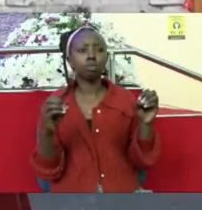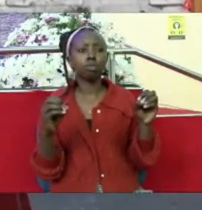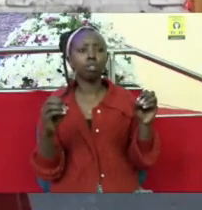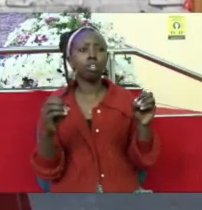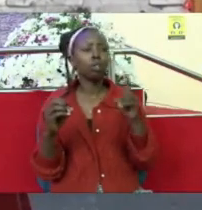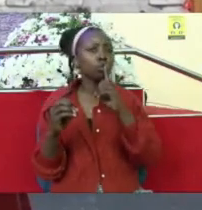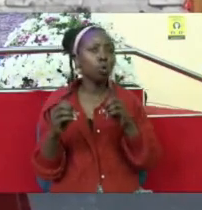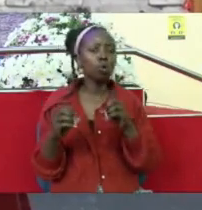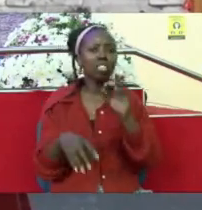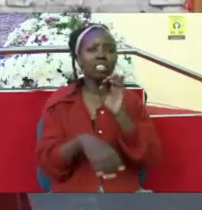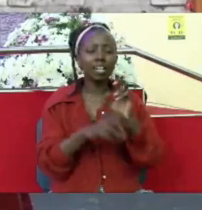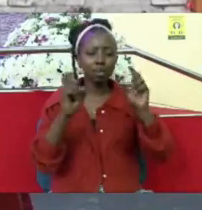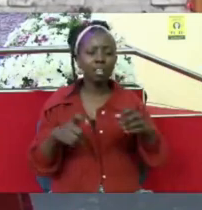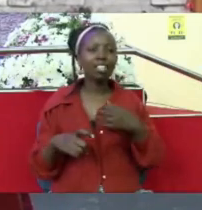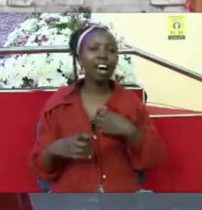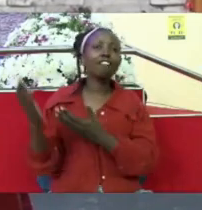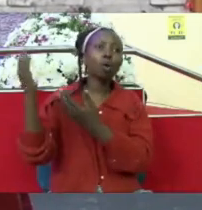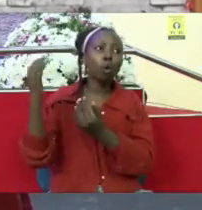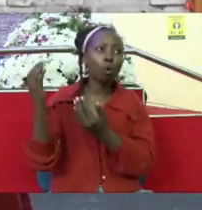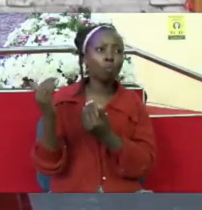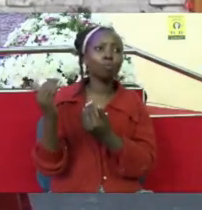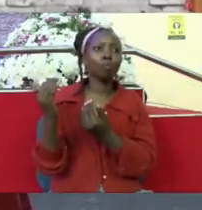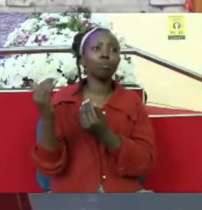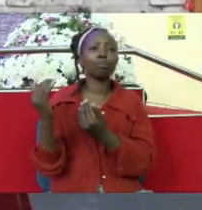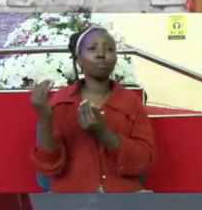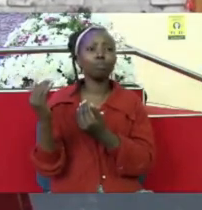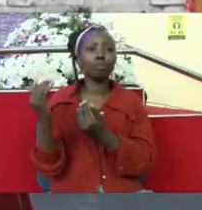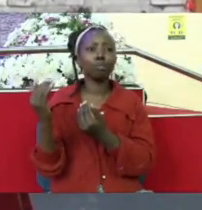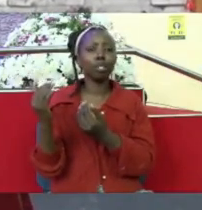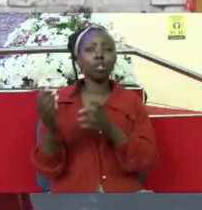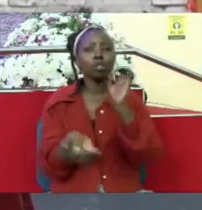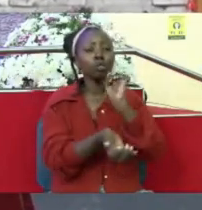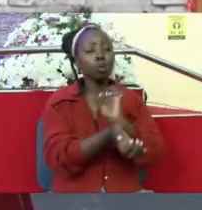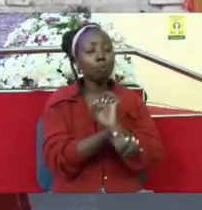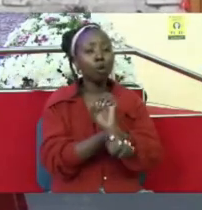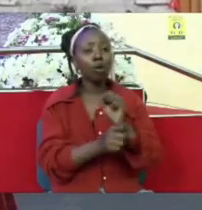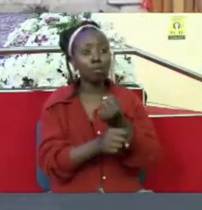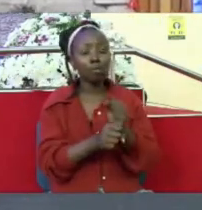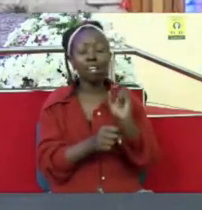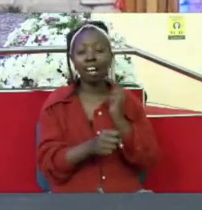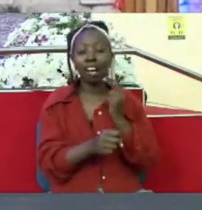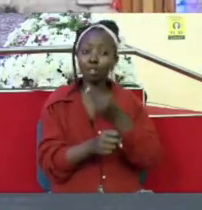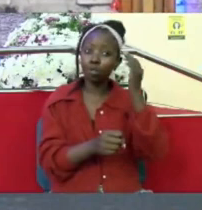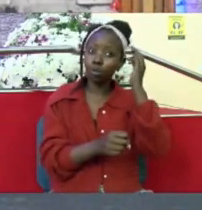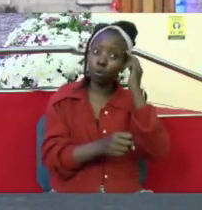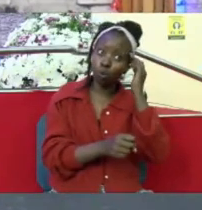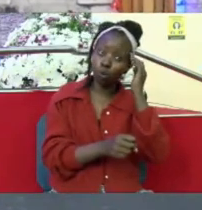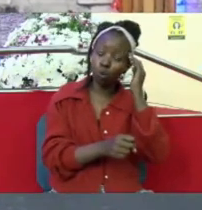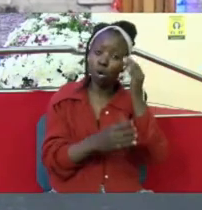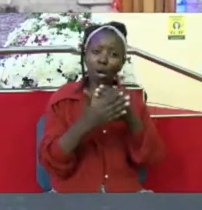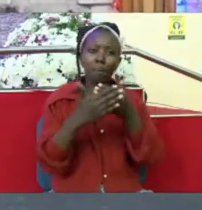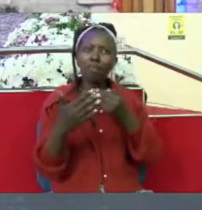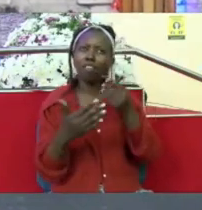Na kanisa pia na. But you don't have eternal hope. Lakini hauna. So Paul is trying to cause us to know. Paulo anatuambia tufanye. Before we even understand this